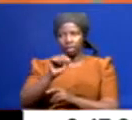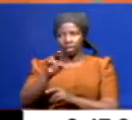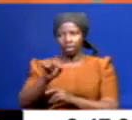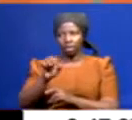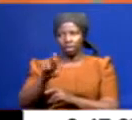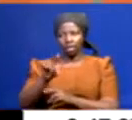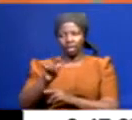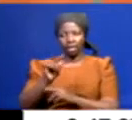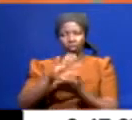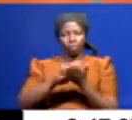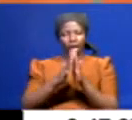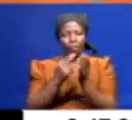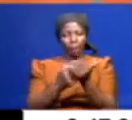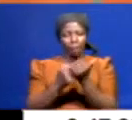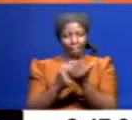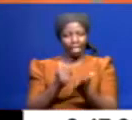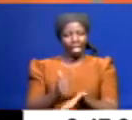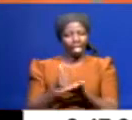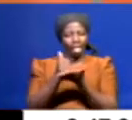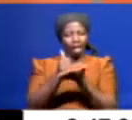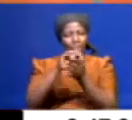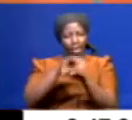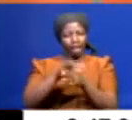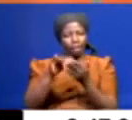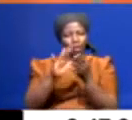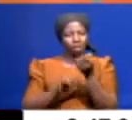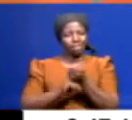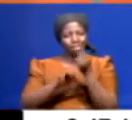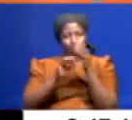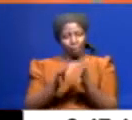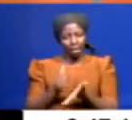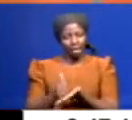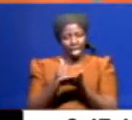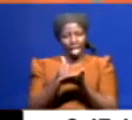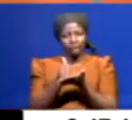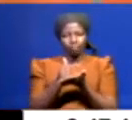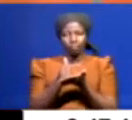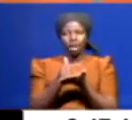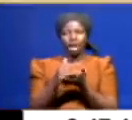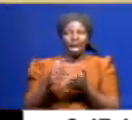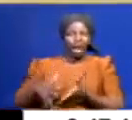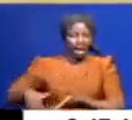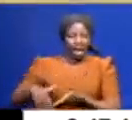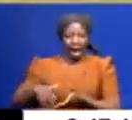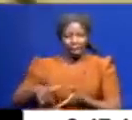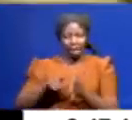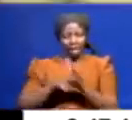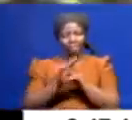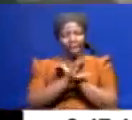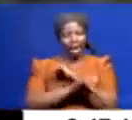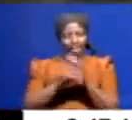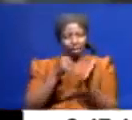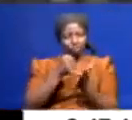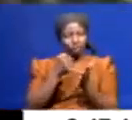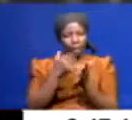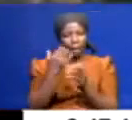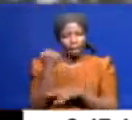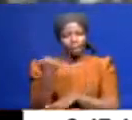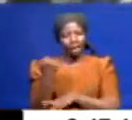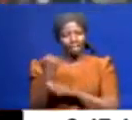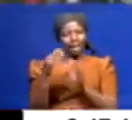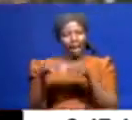more funds and help in the growth and success of rugby league in the country. The partnership entails the betting company using its